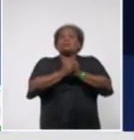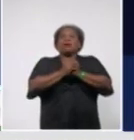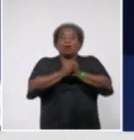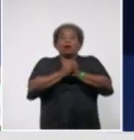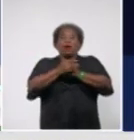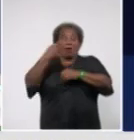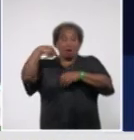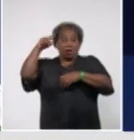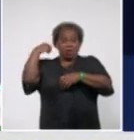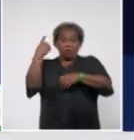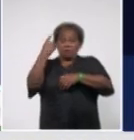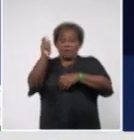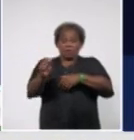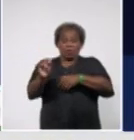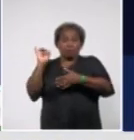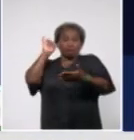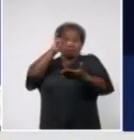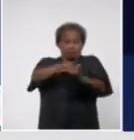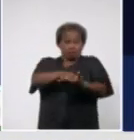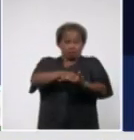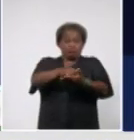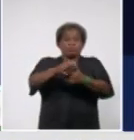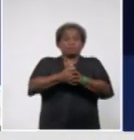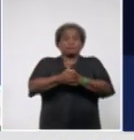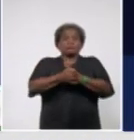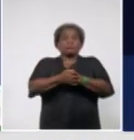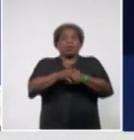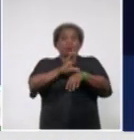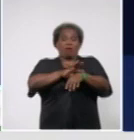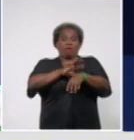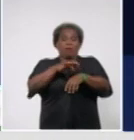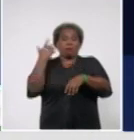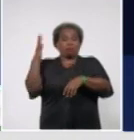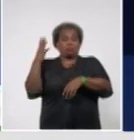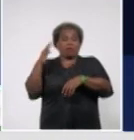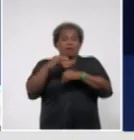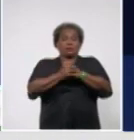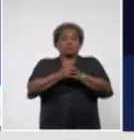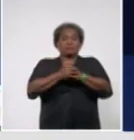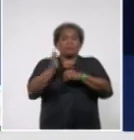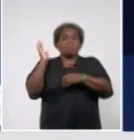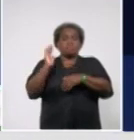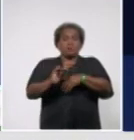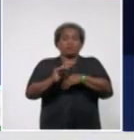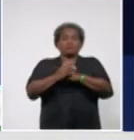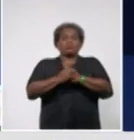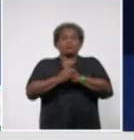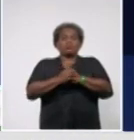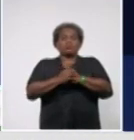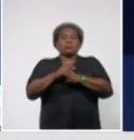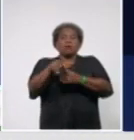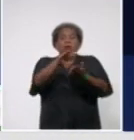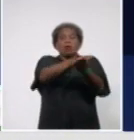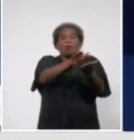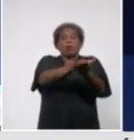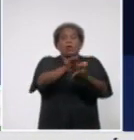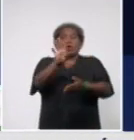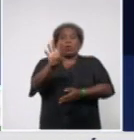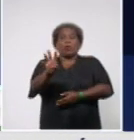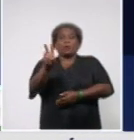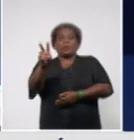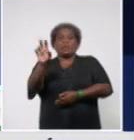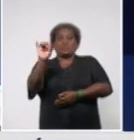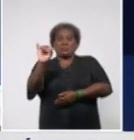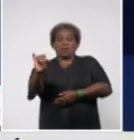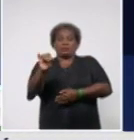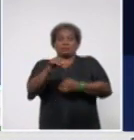yesterday, 27 are male for 50.1% of all cases, while 16 are female,